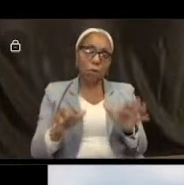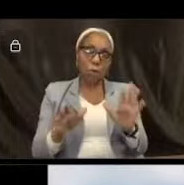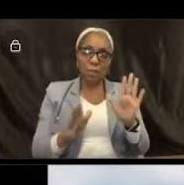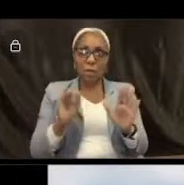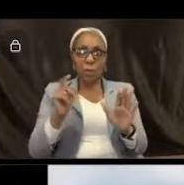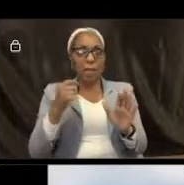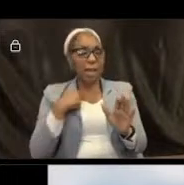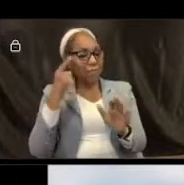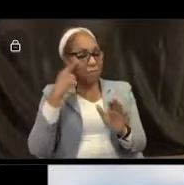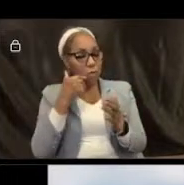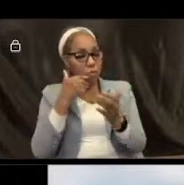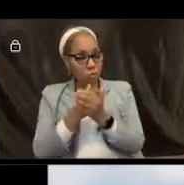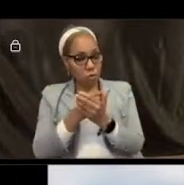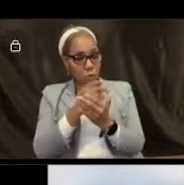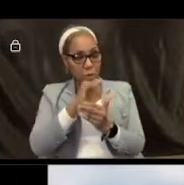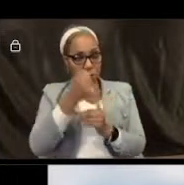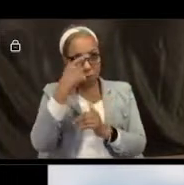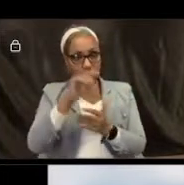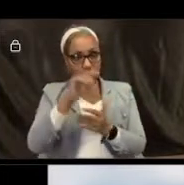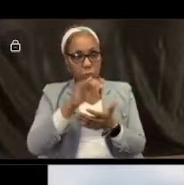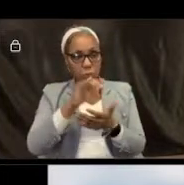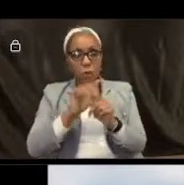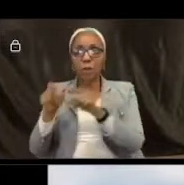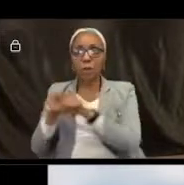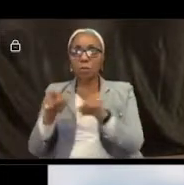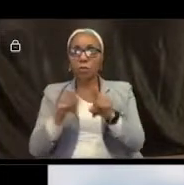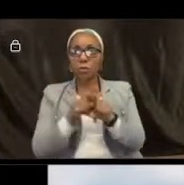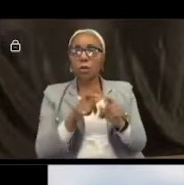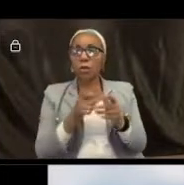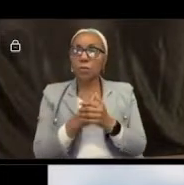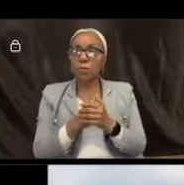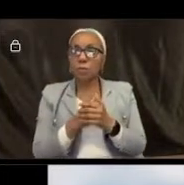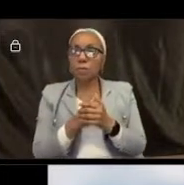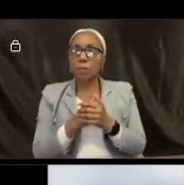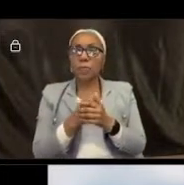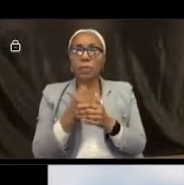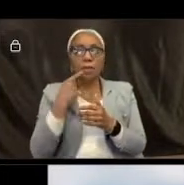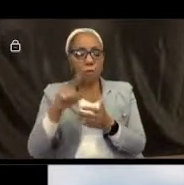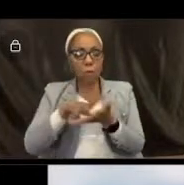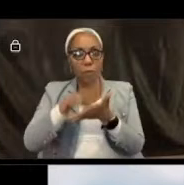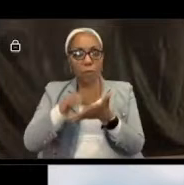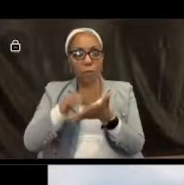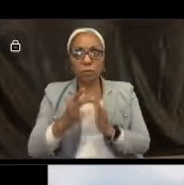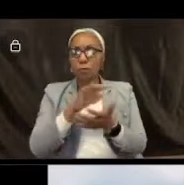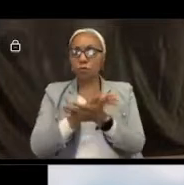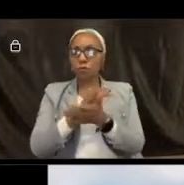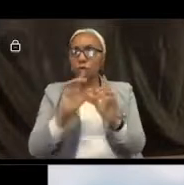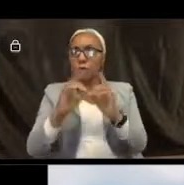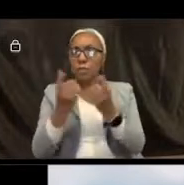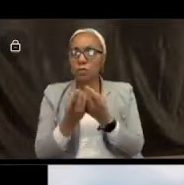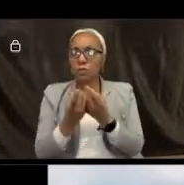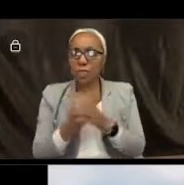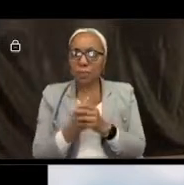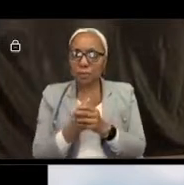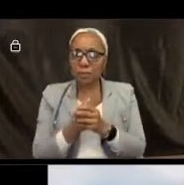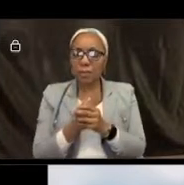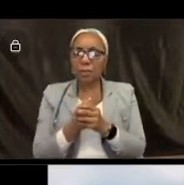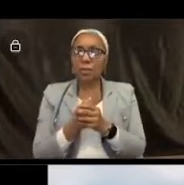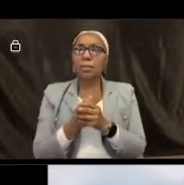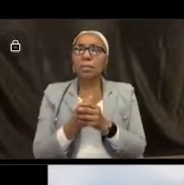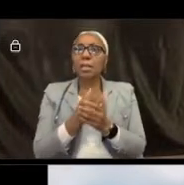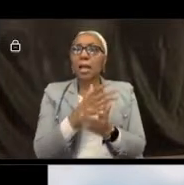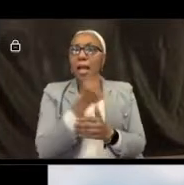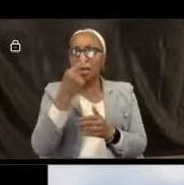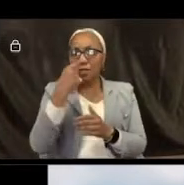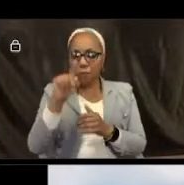good project for the school, but I also definitely not only looking out for the students and the school district, but also looking out for the citizens